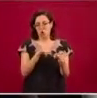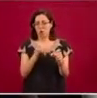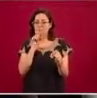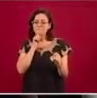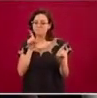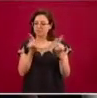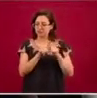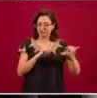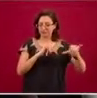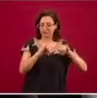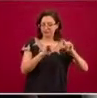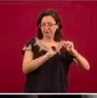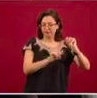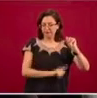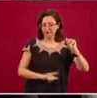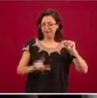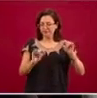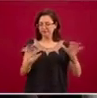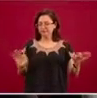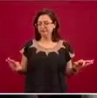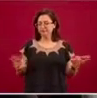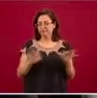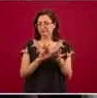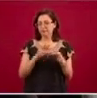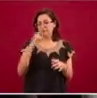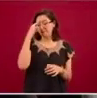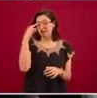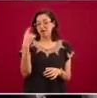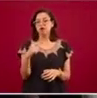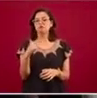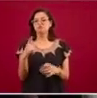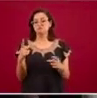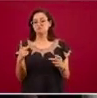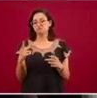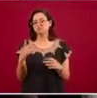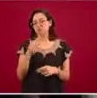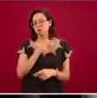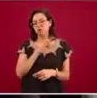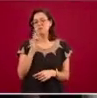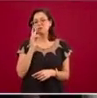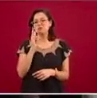And the colors are the same colors that are represented in the map.